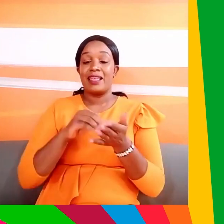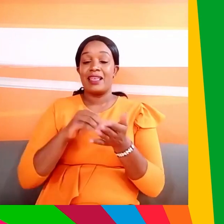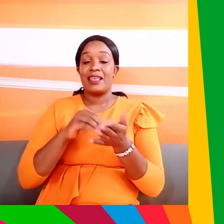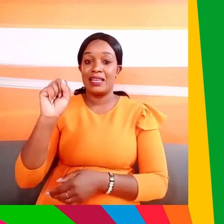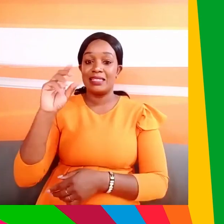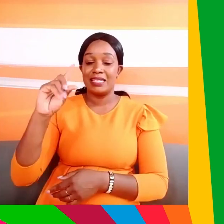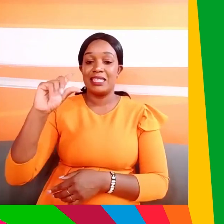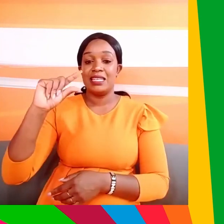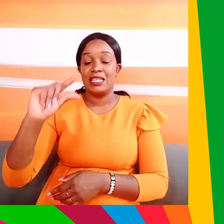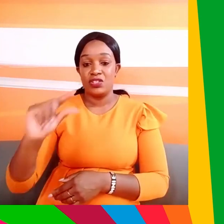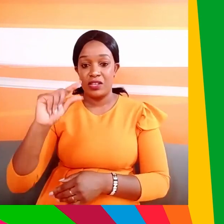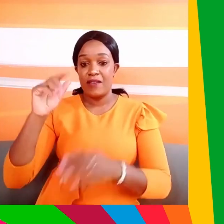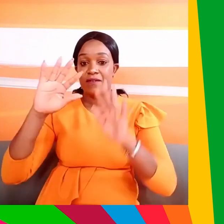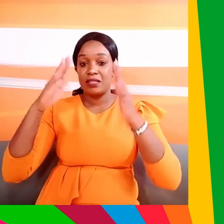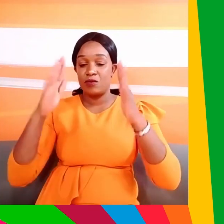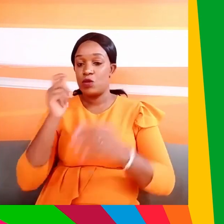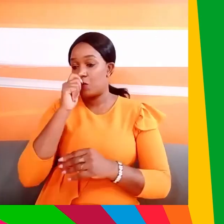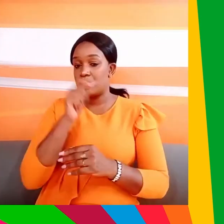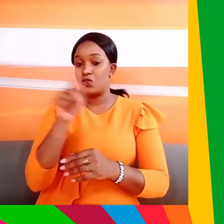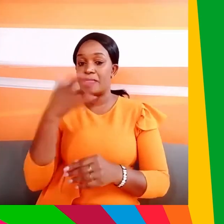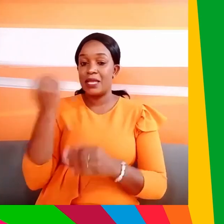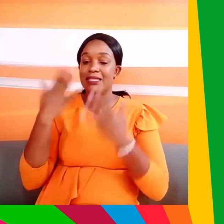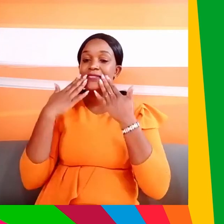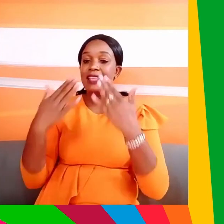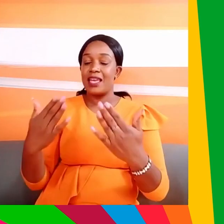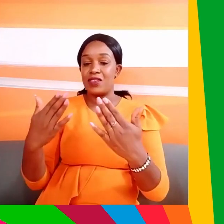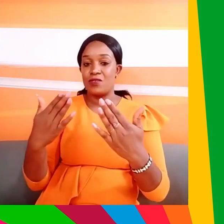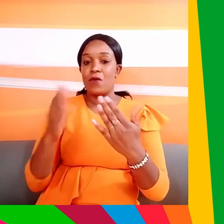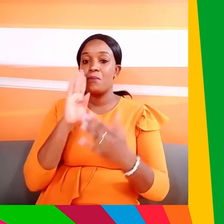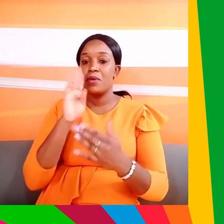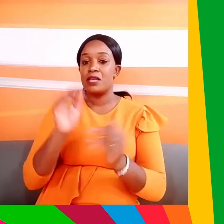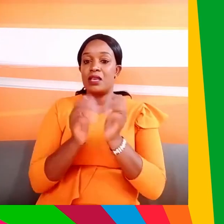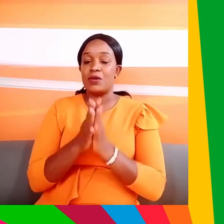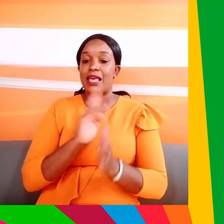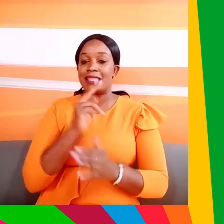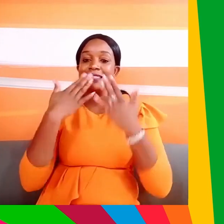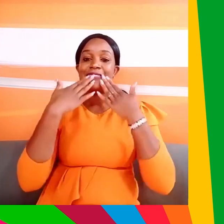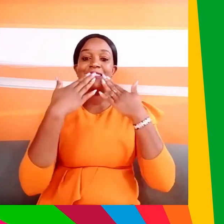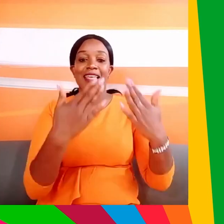of Action. And we are wishing you all the best. Thank you for everything and for being with us. Thanks, Nadira.